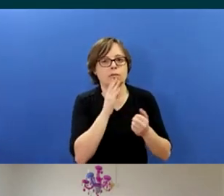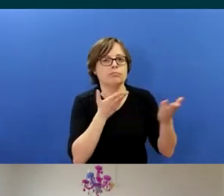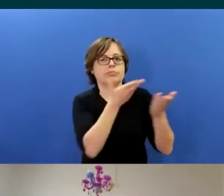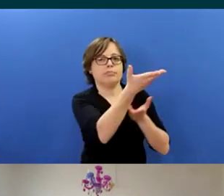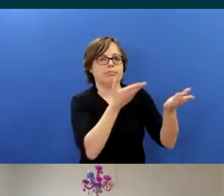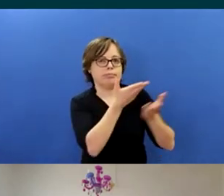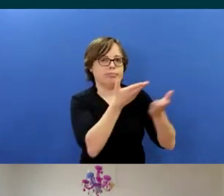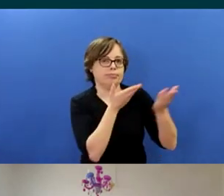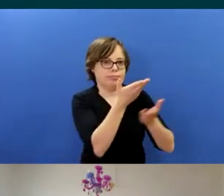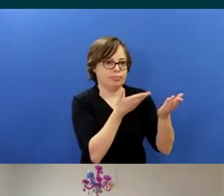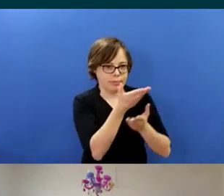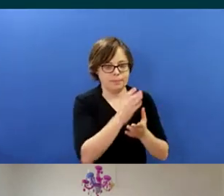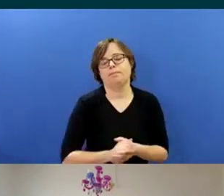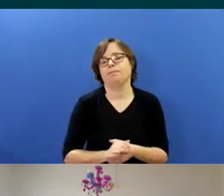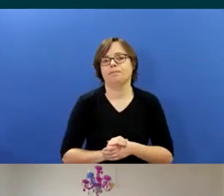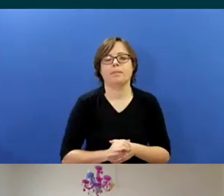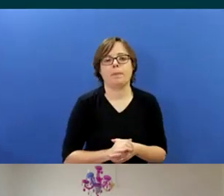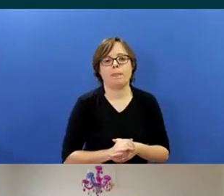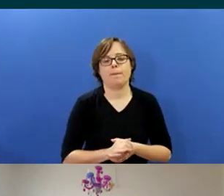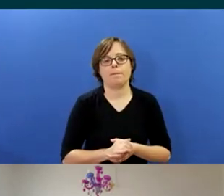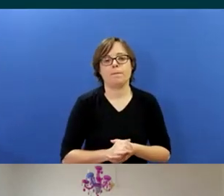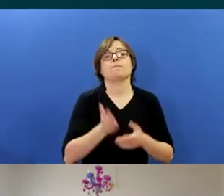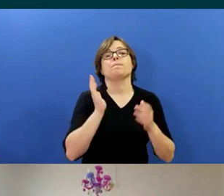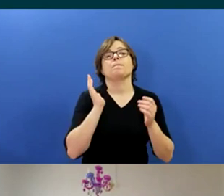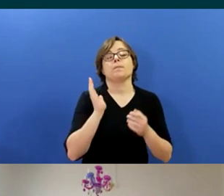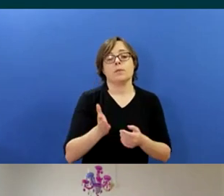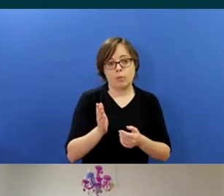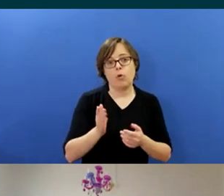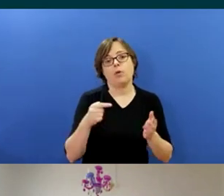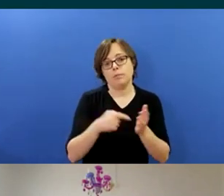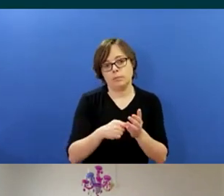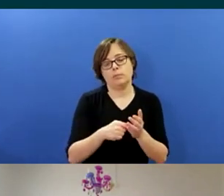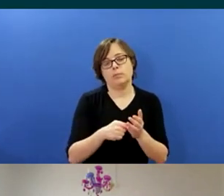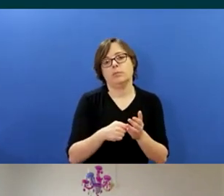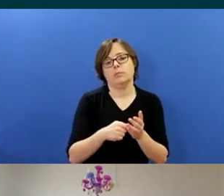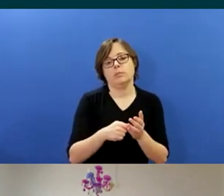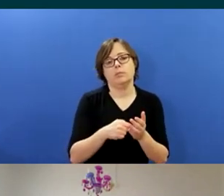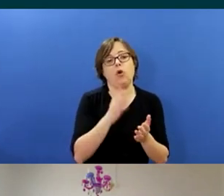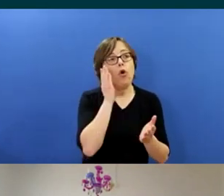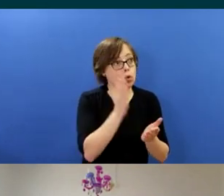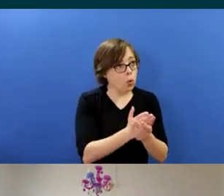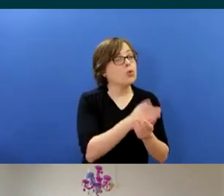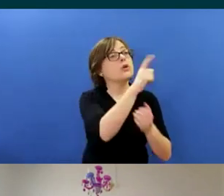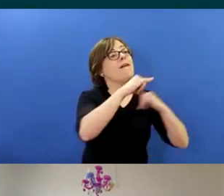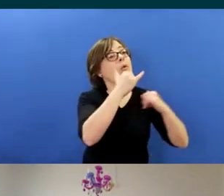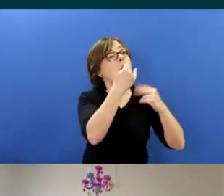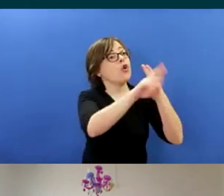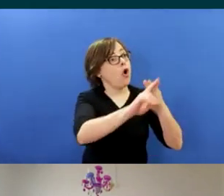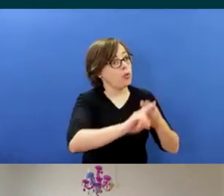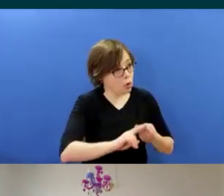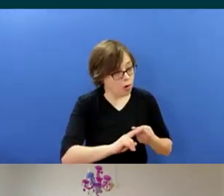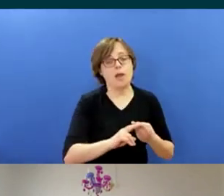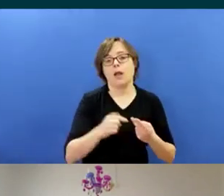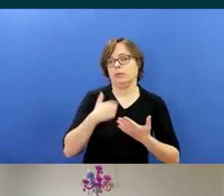have the answer of the authorities on everything that was proposed. Very often we invite the medians because